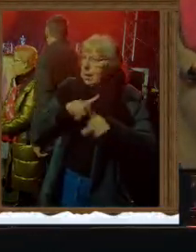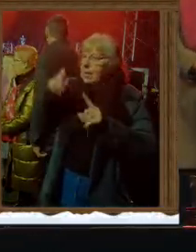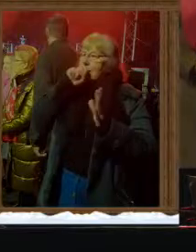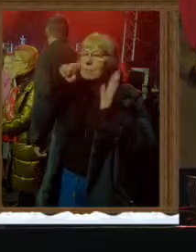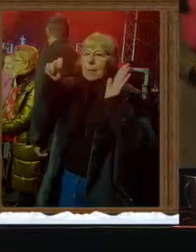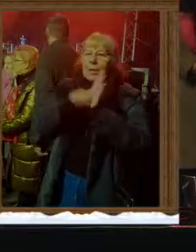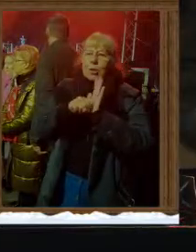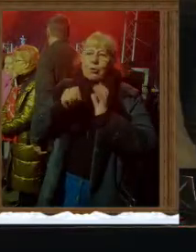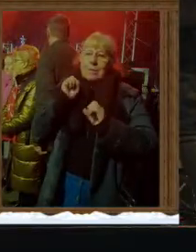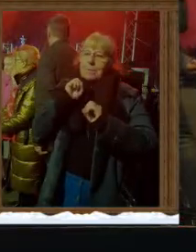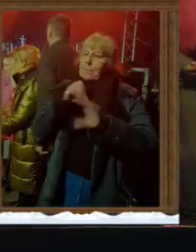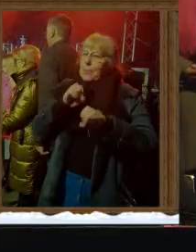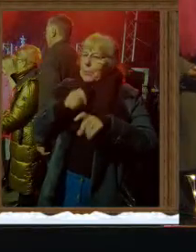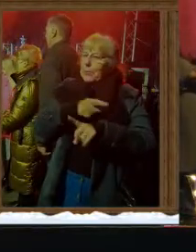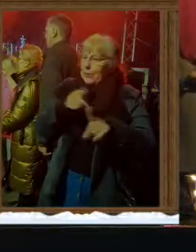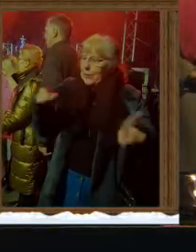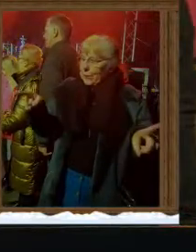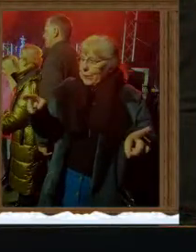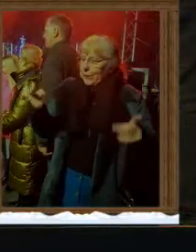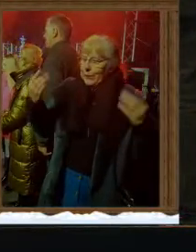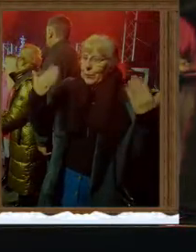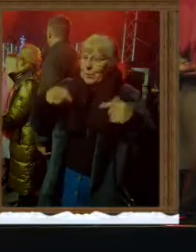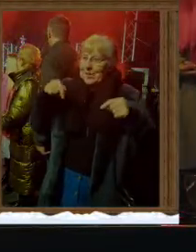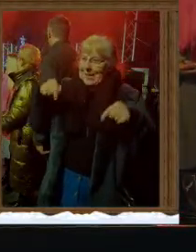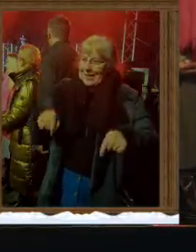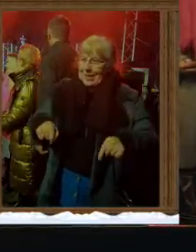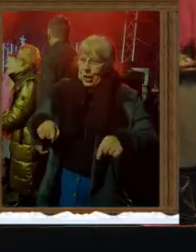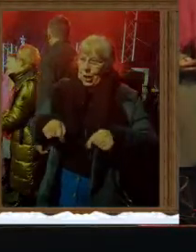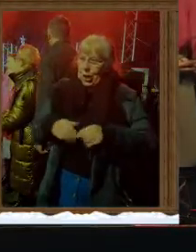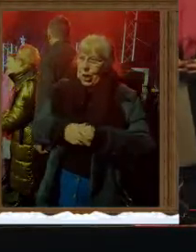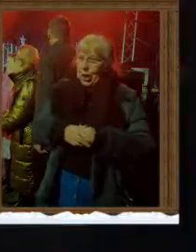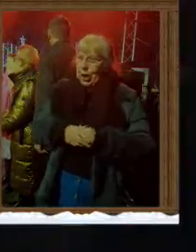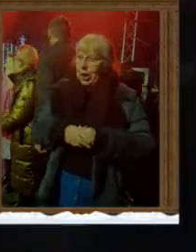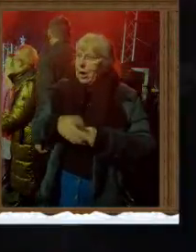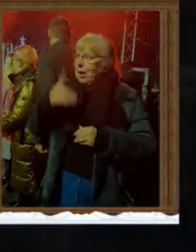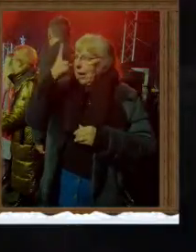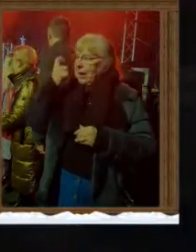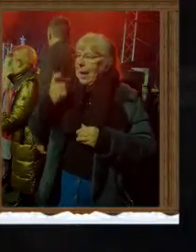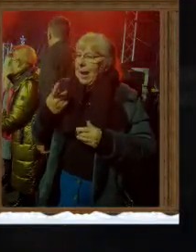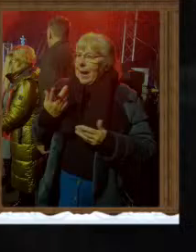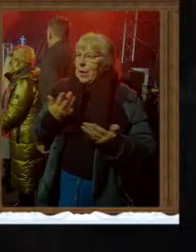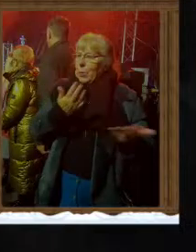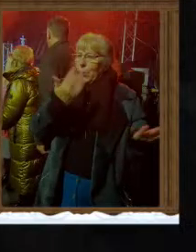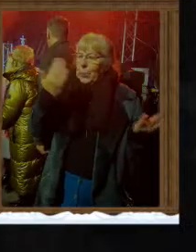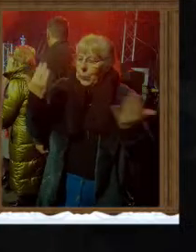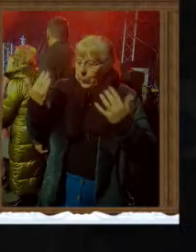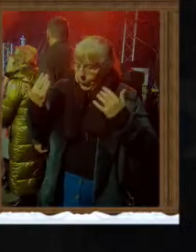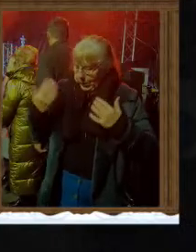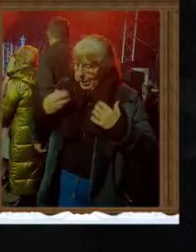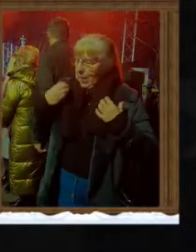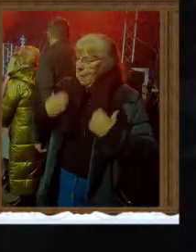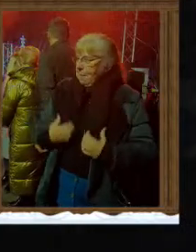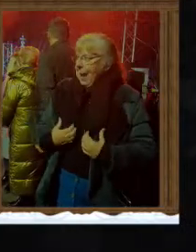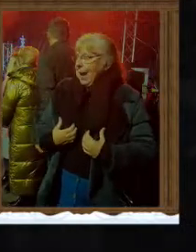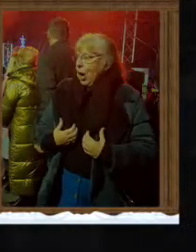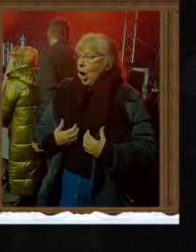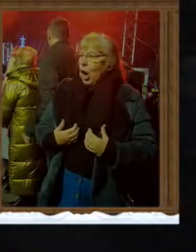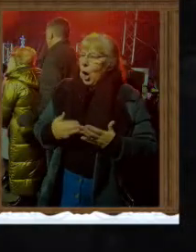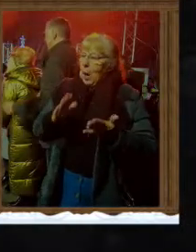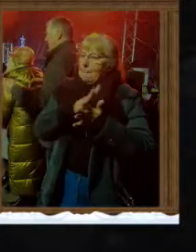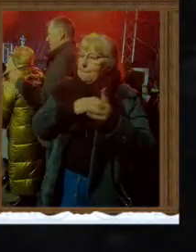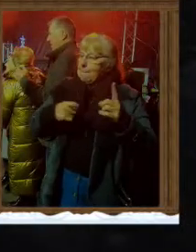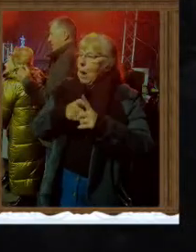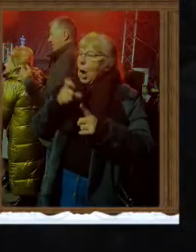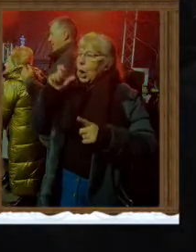Christmas message for us all here tonight, gathered in the square. Will you please put your hands together and welcome the Mayor, Mark